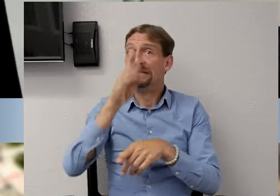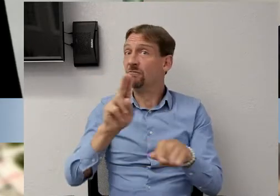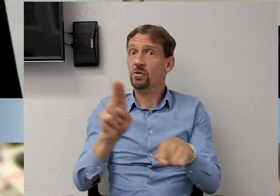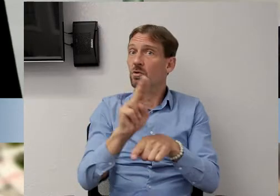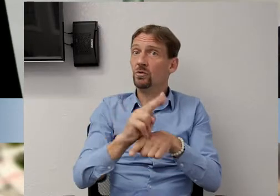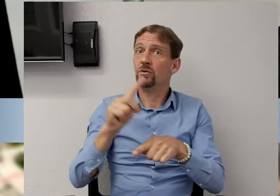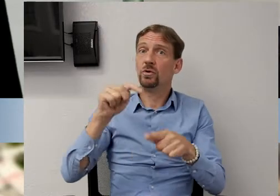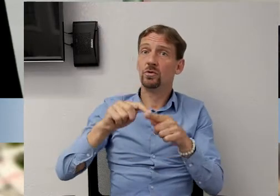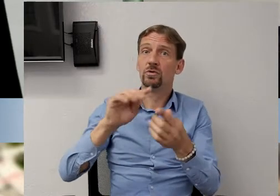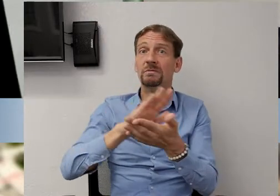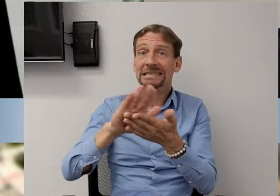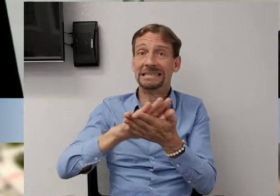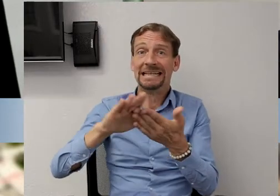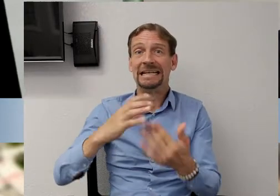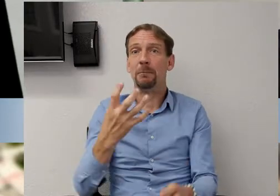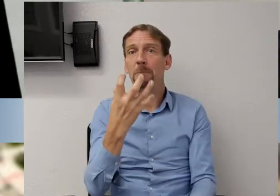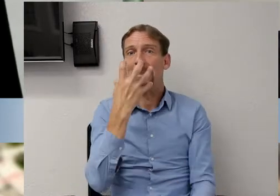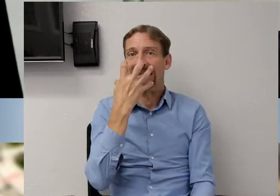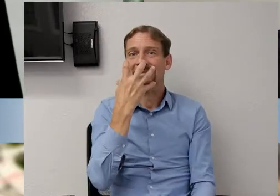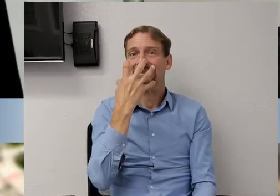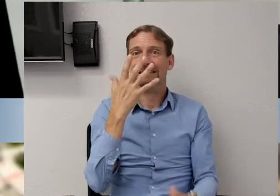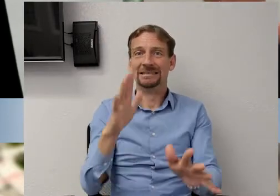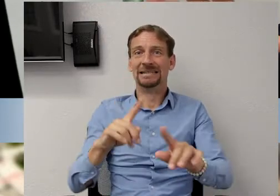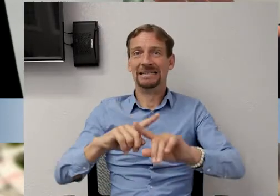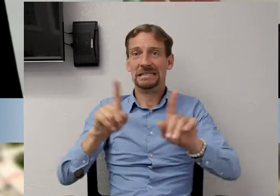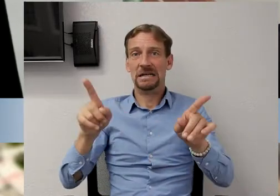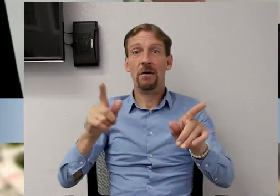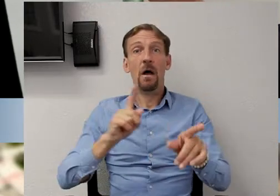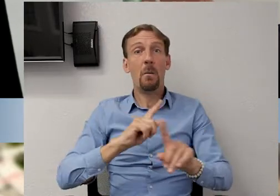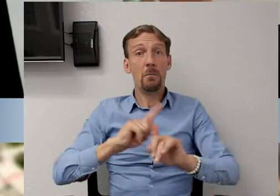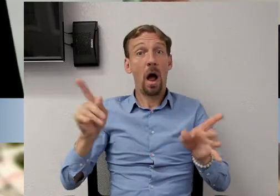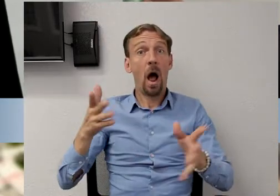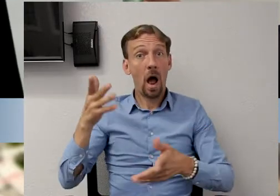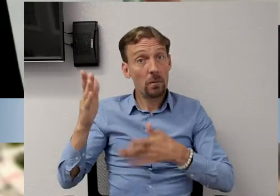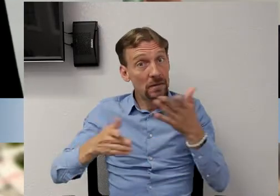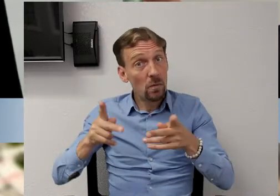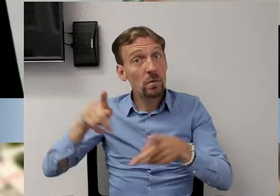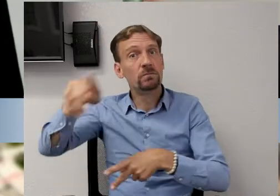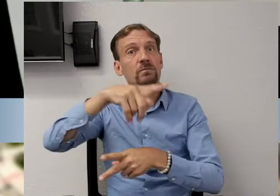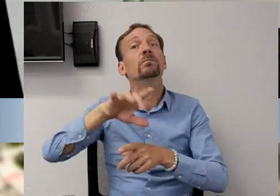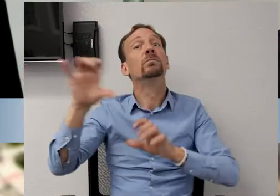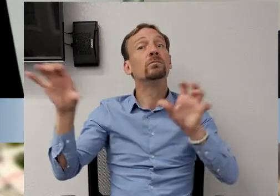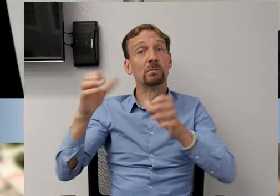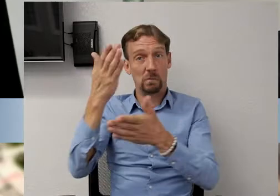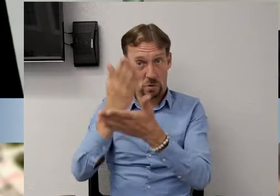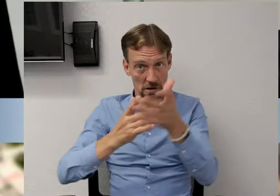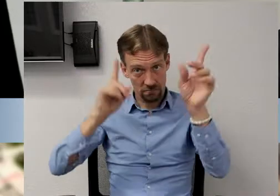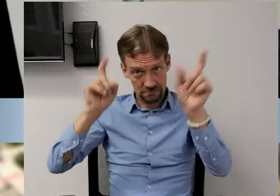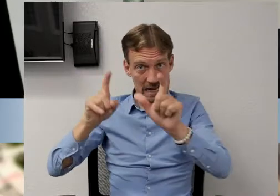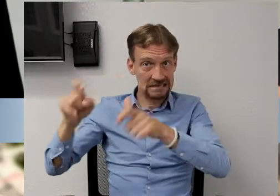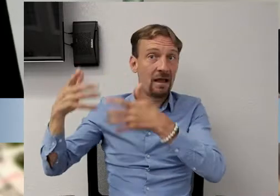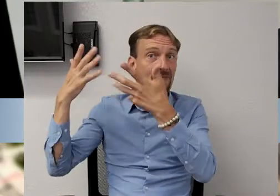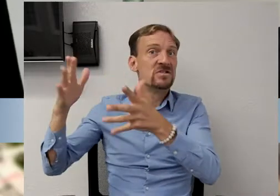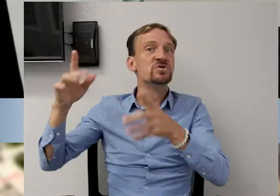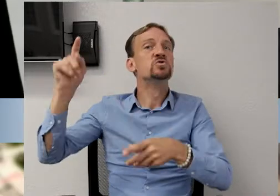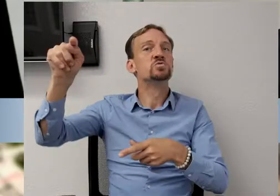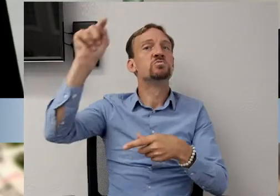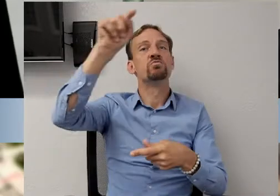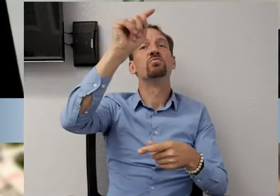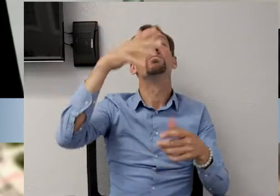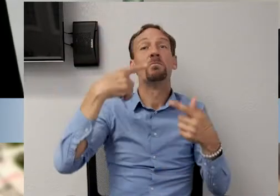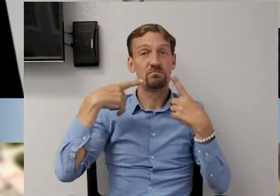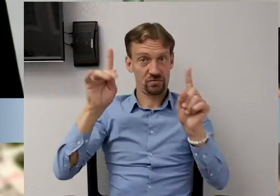to decontaminate mass. But it was being done by certain institutions.